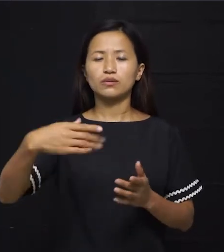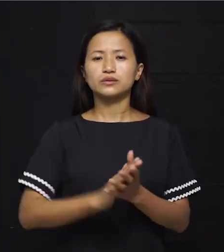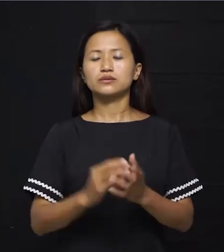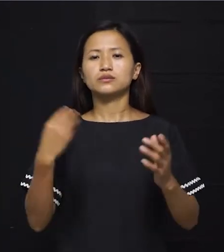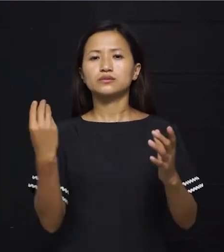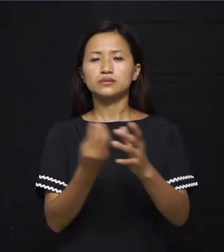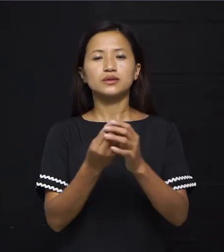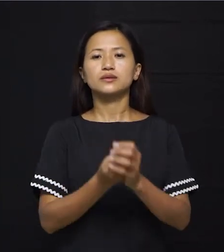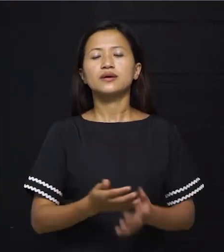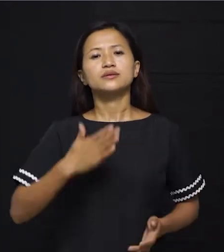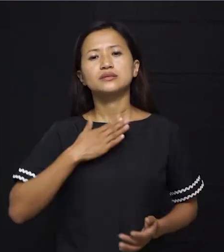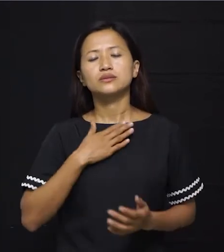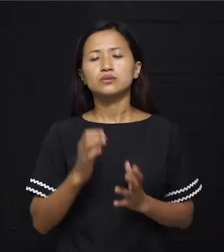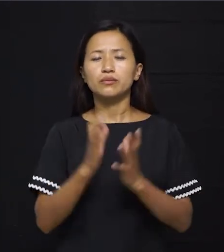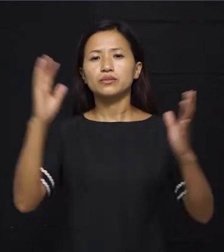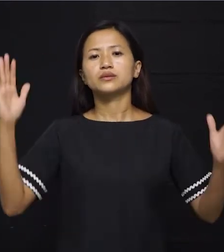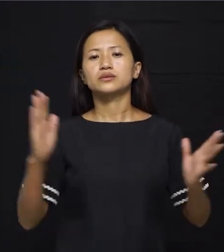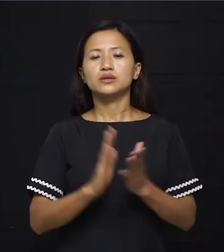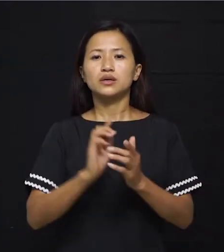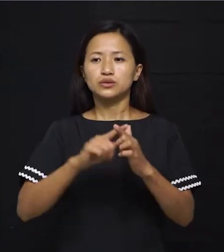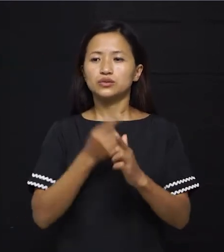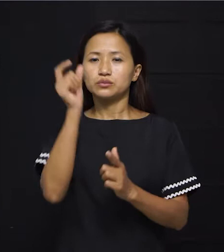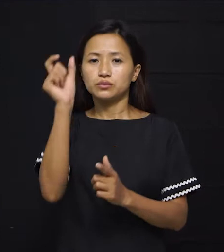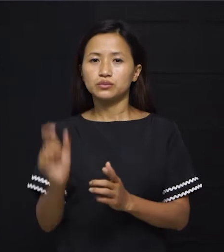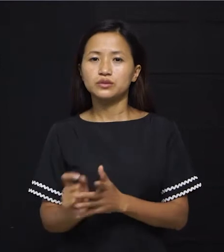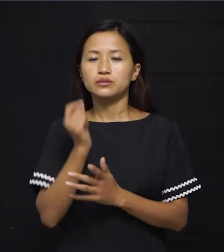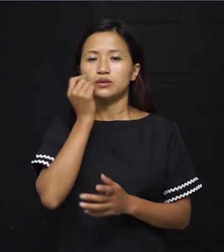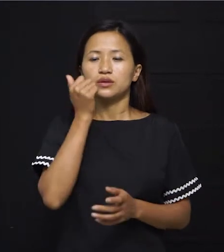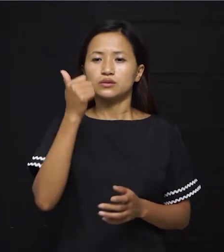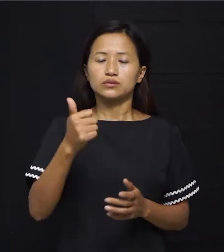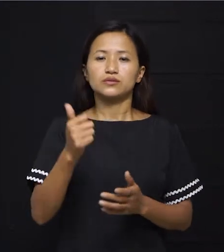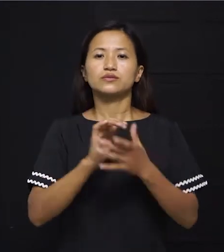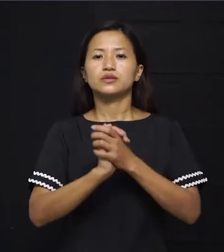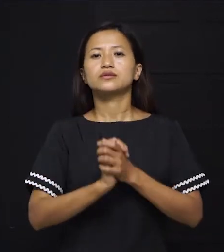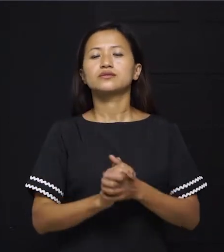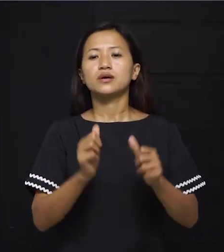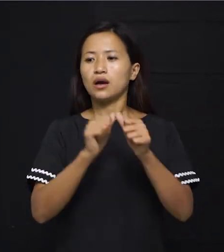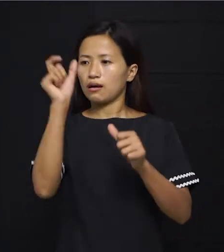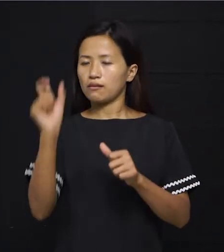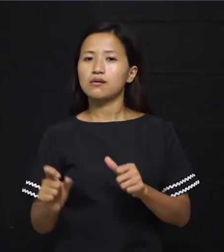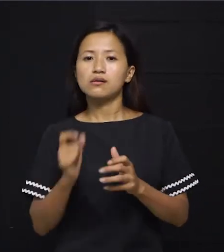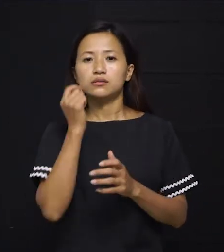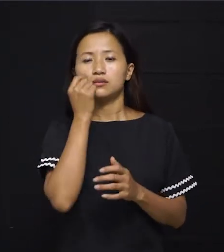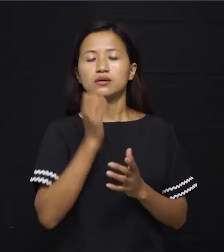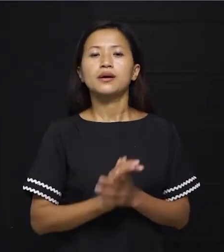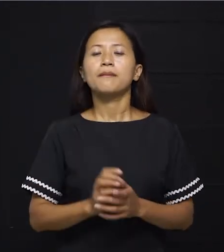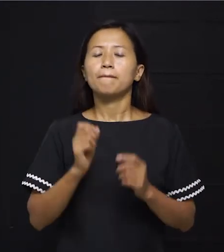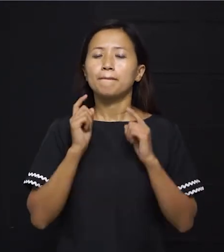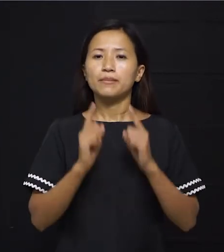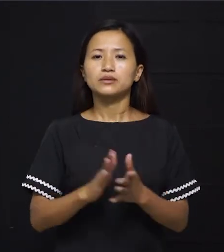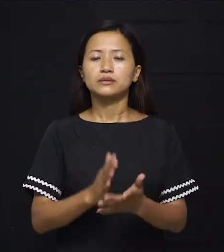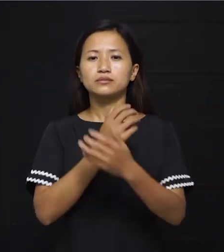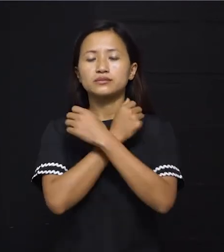were respected so much. Even Juman was a very, very good friend of Algu, but his love for